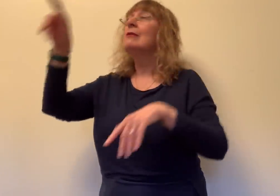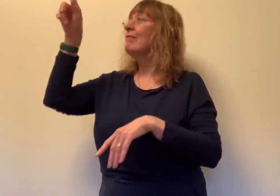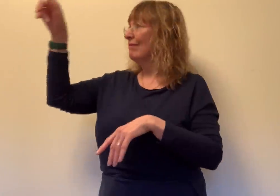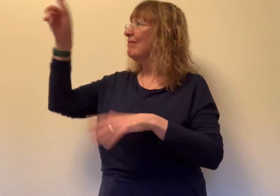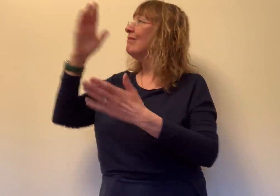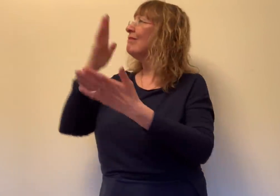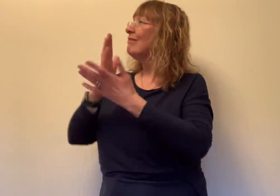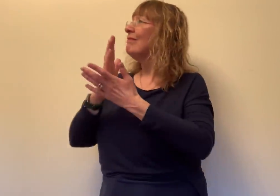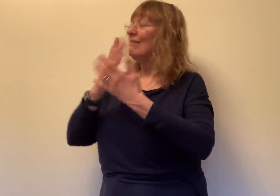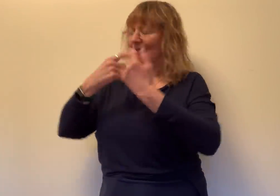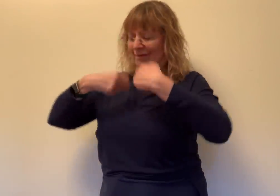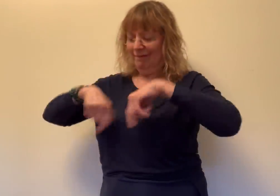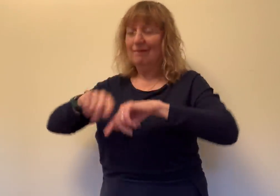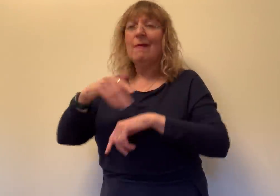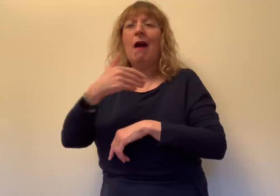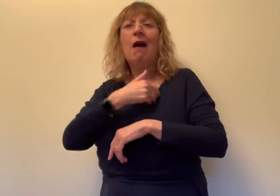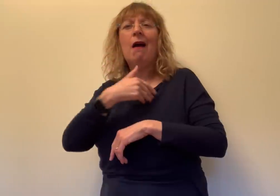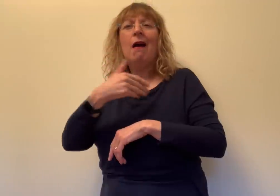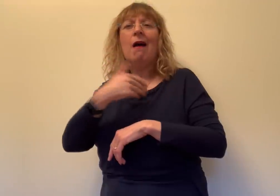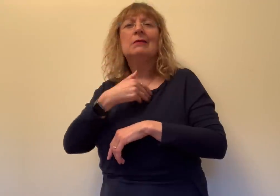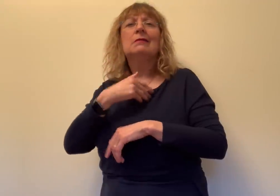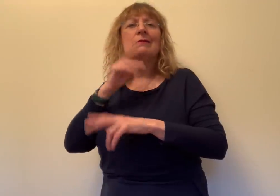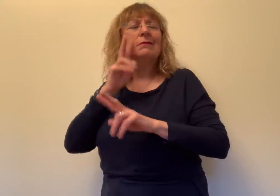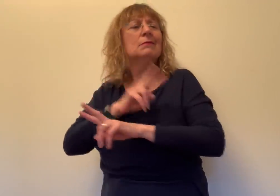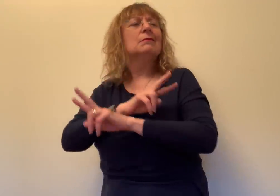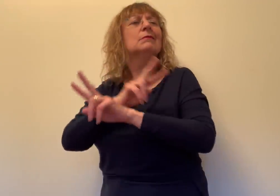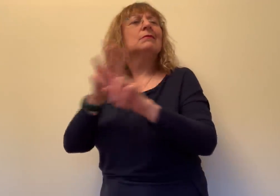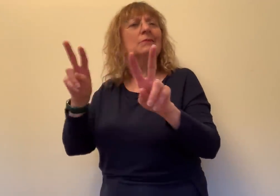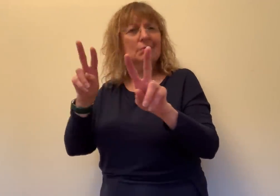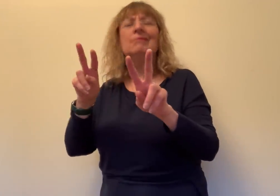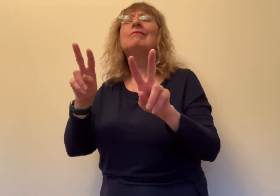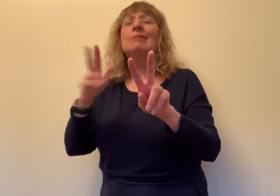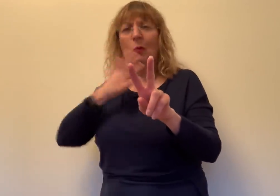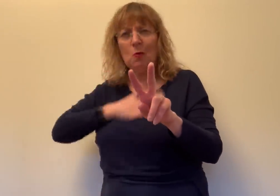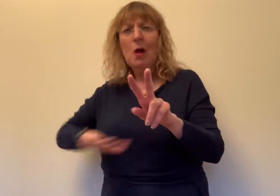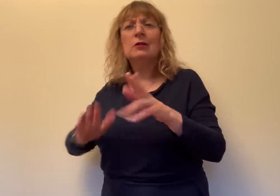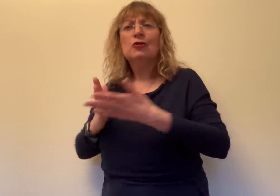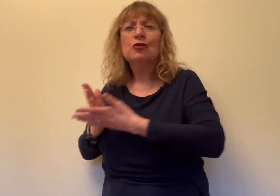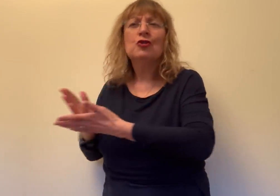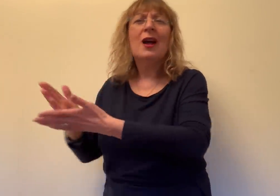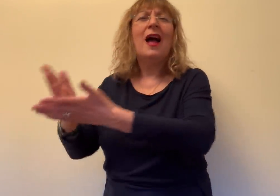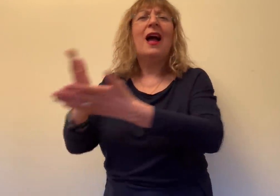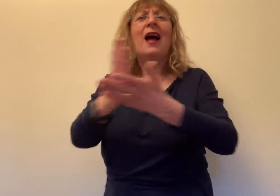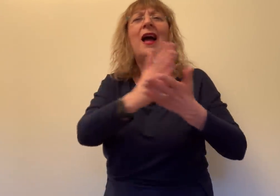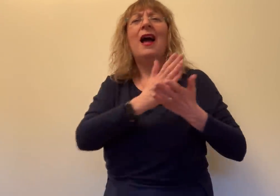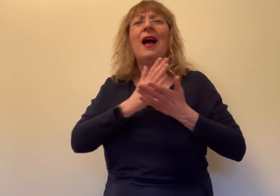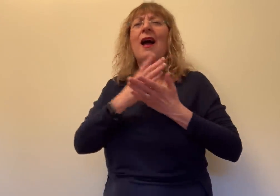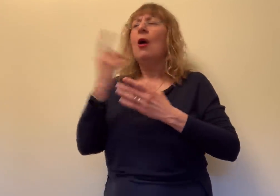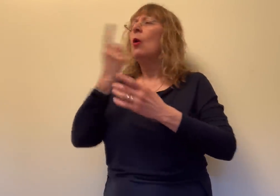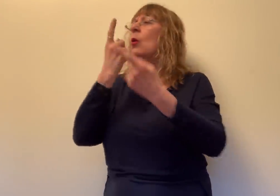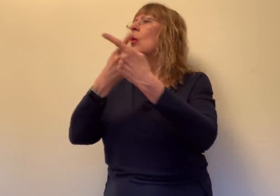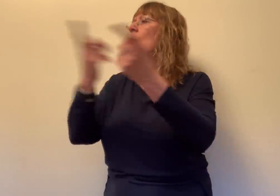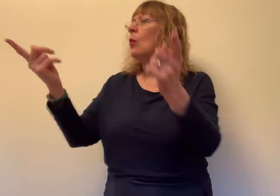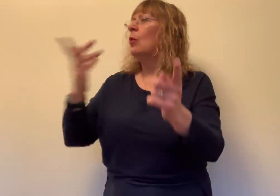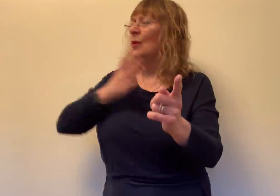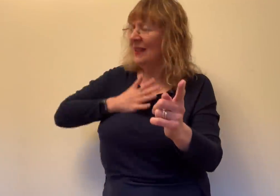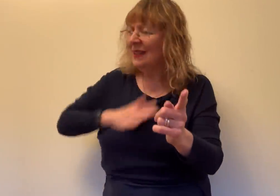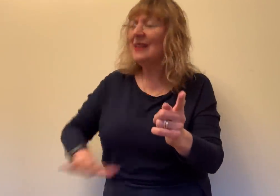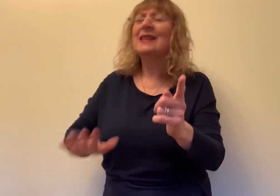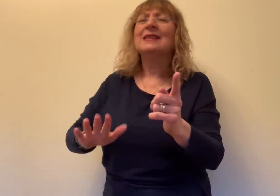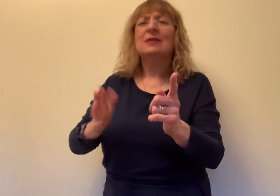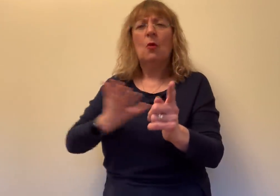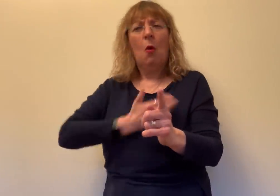we can share with a world that is so in need of your hope right